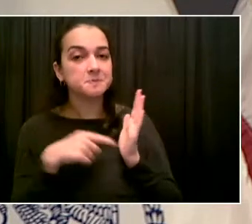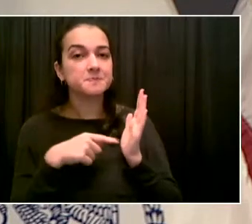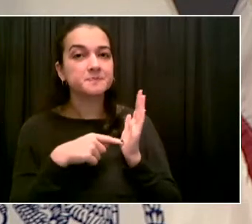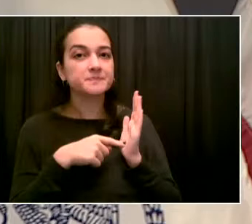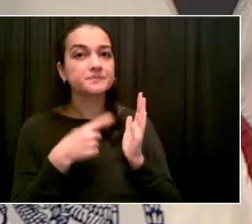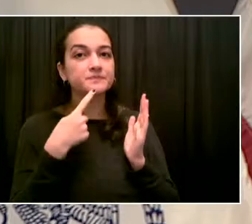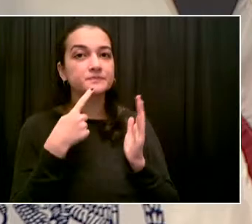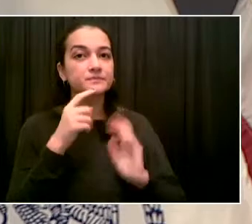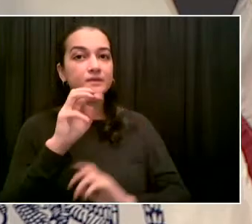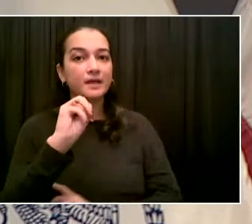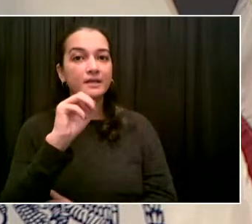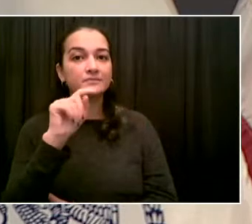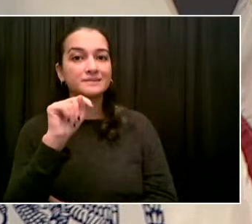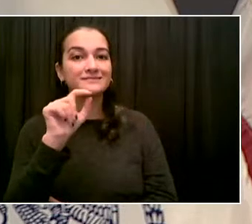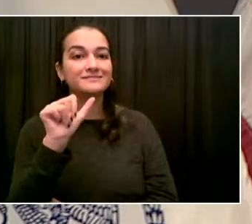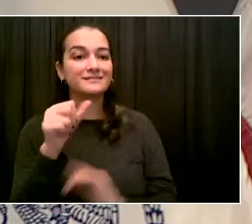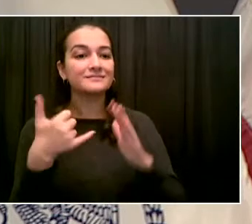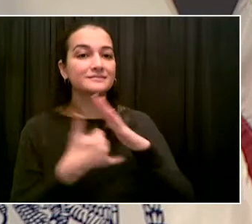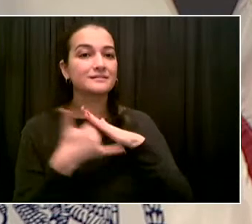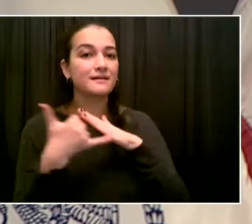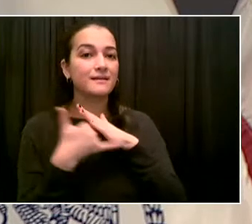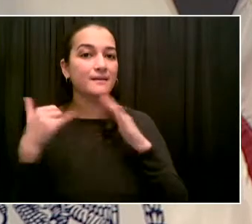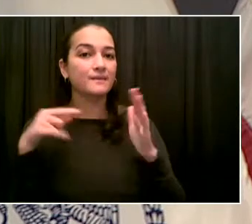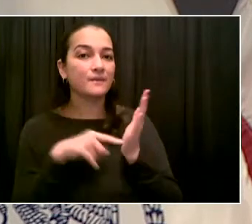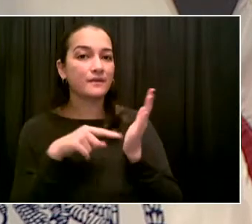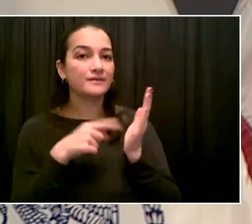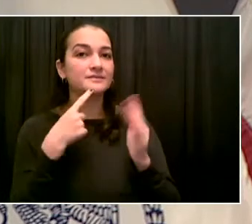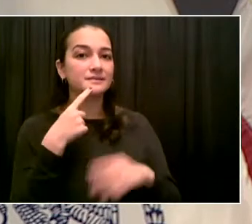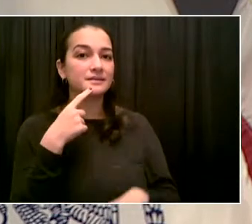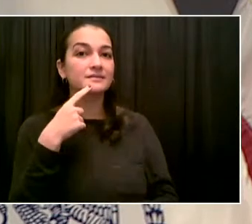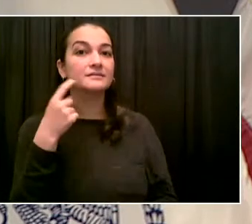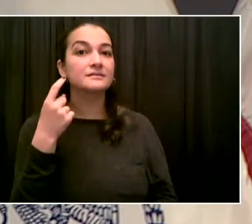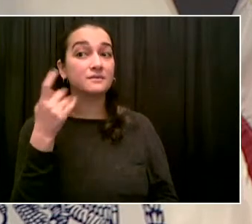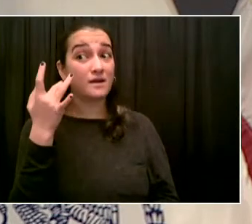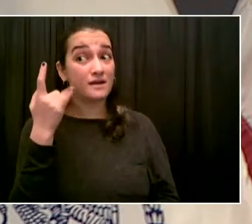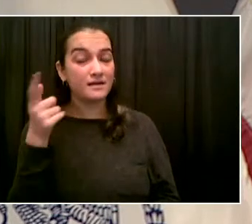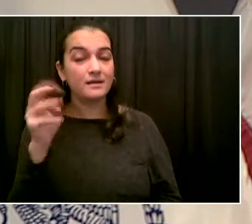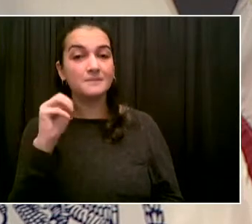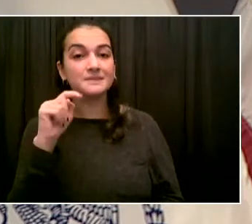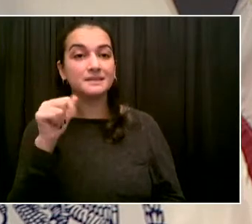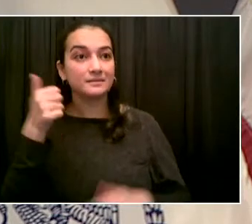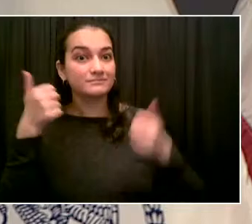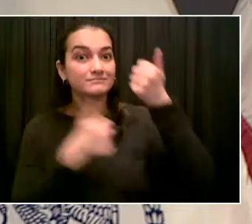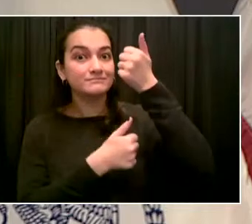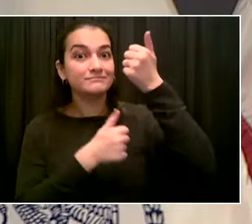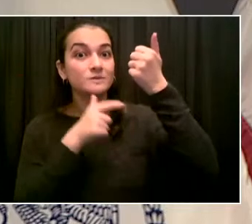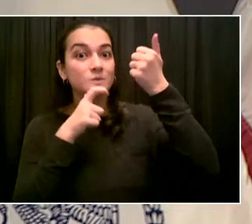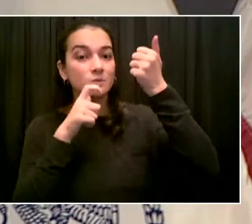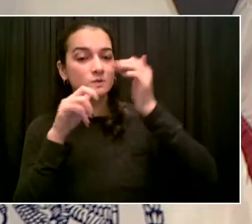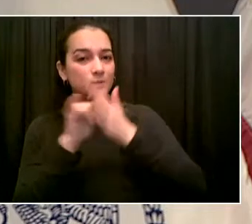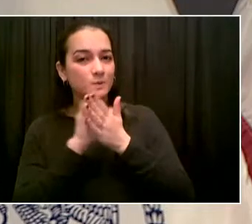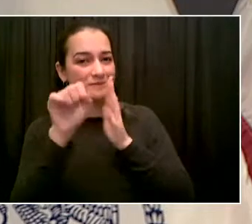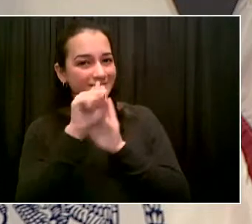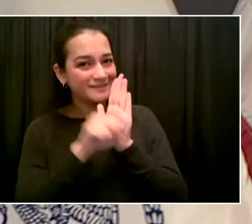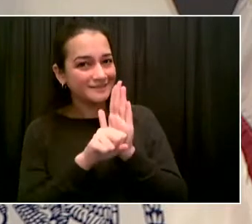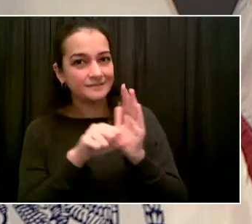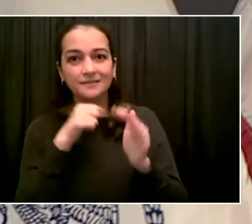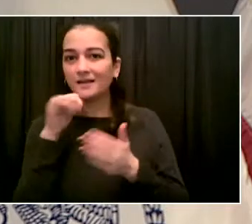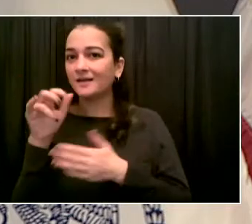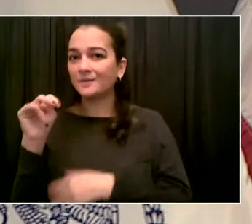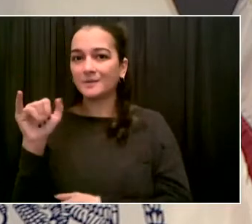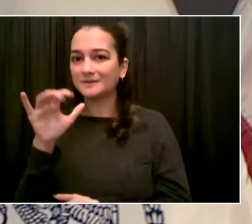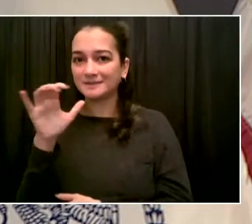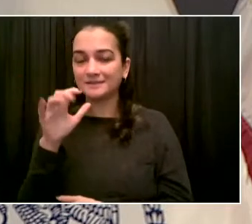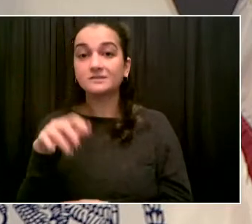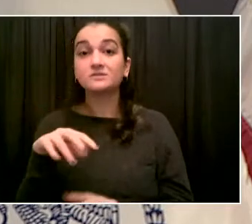not subject to vaccine mandate. I wanted to know if you were going to call on the